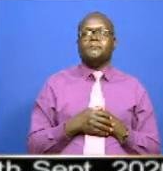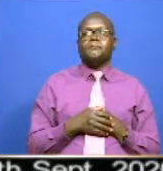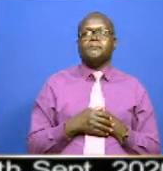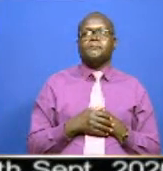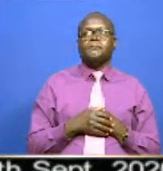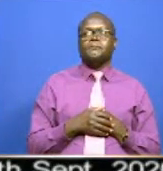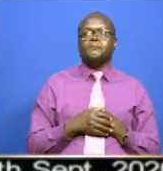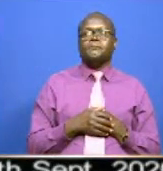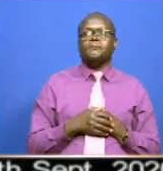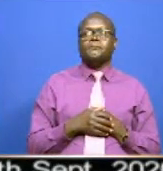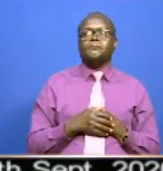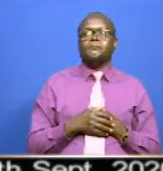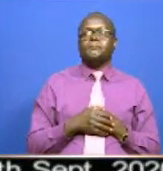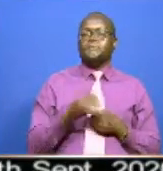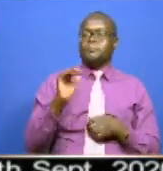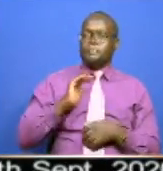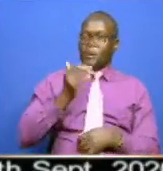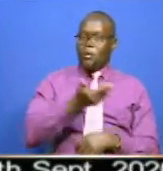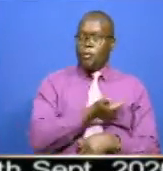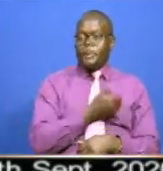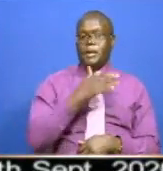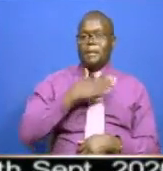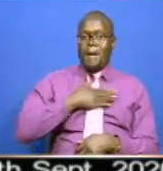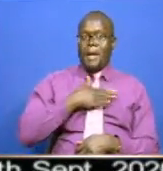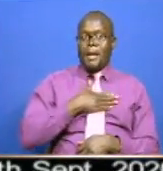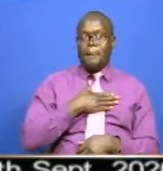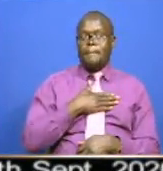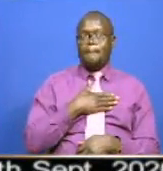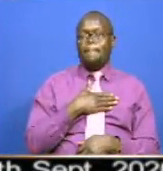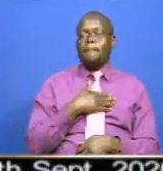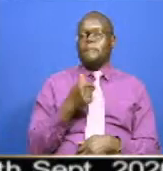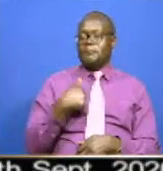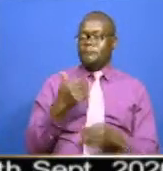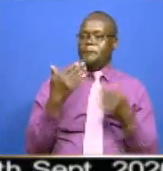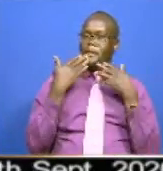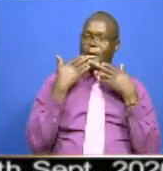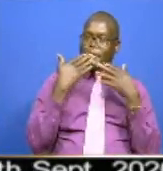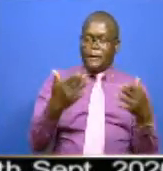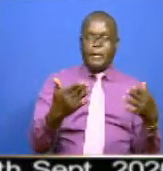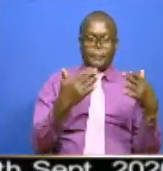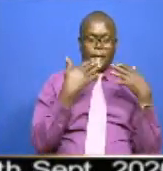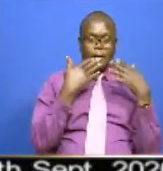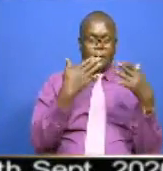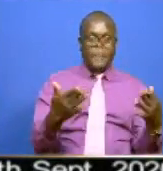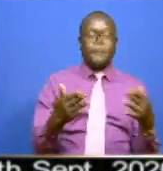on behalf of my committee, I wish to thank